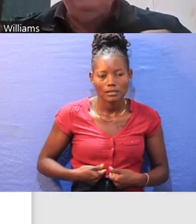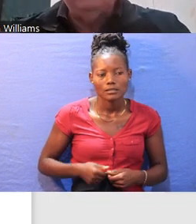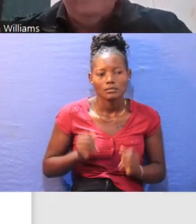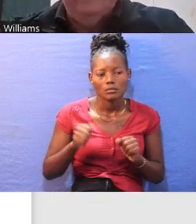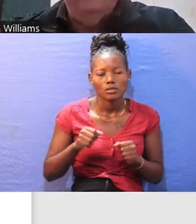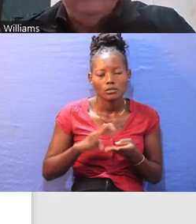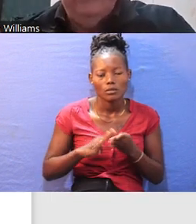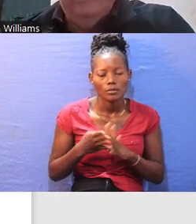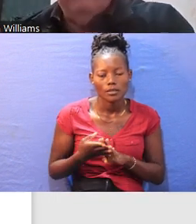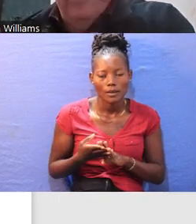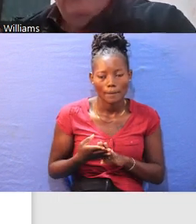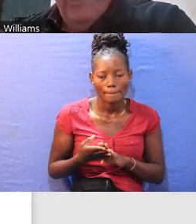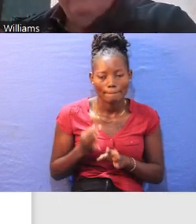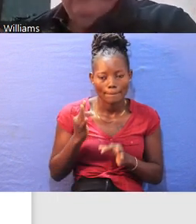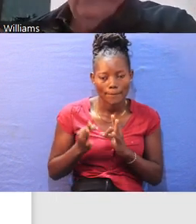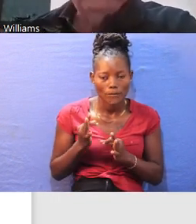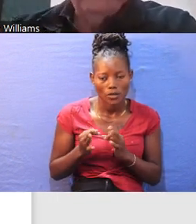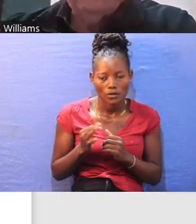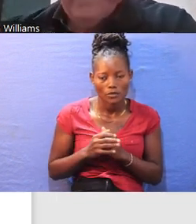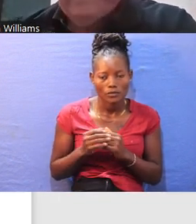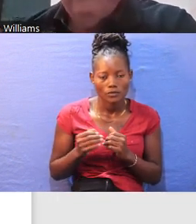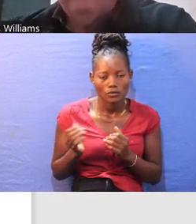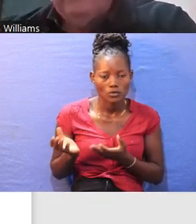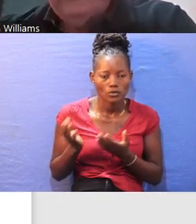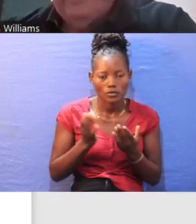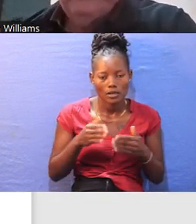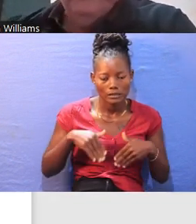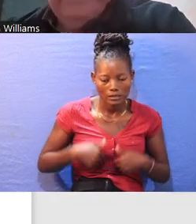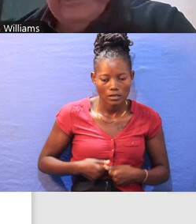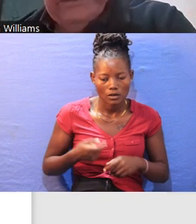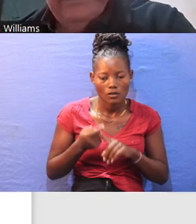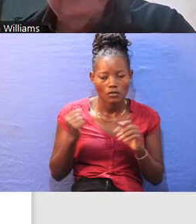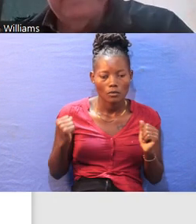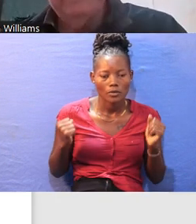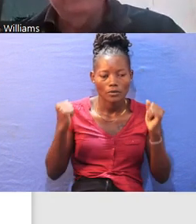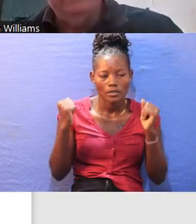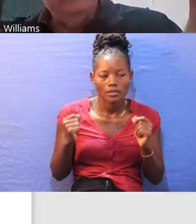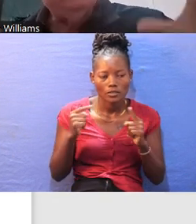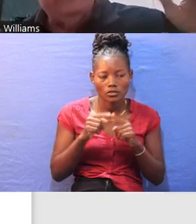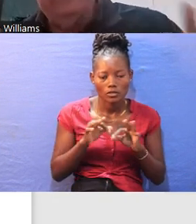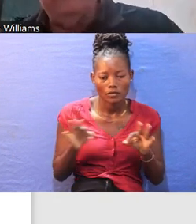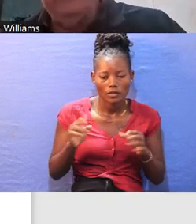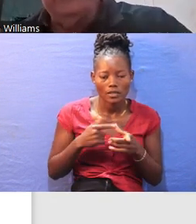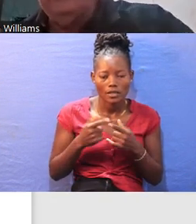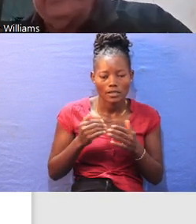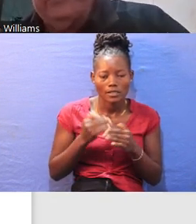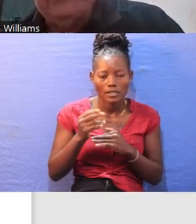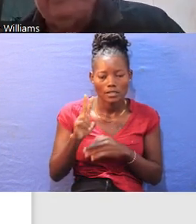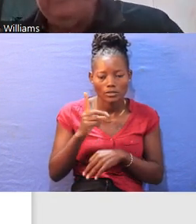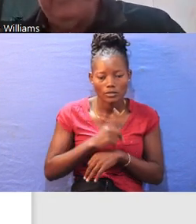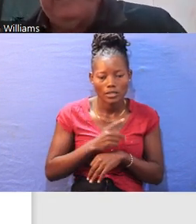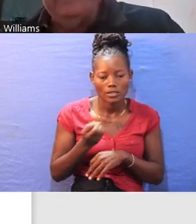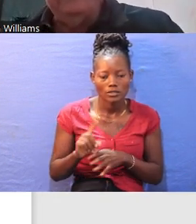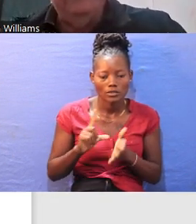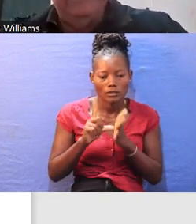If you carry fatigue from the weight room onto the track, even the next day or 2 days later, it's going to interfere with your